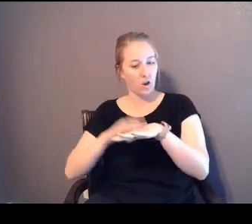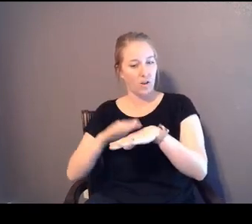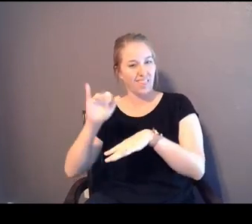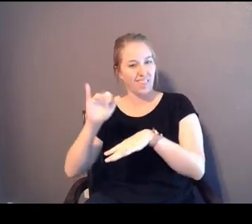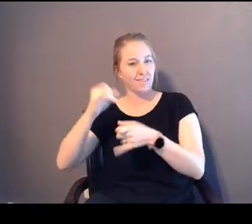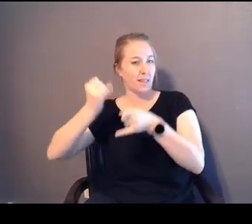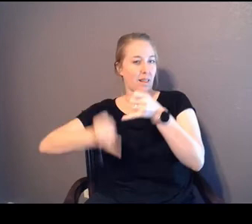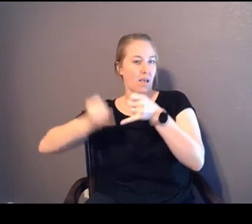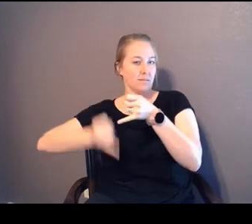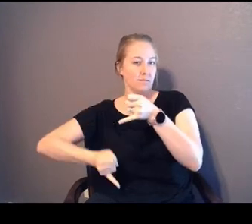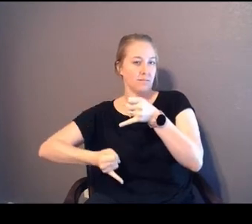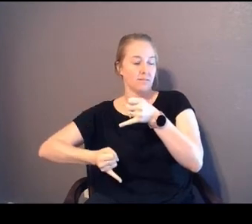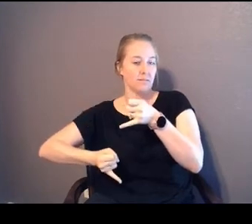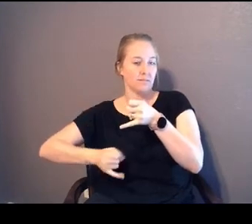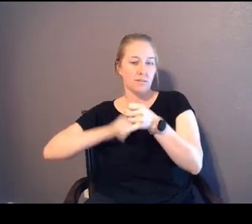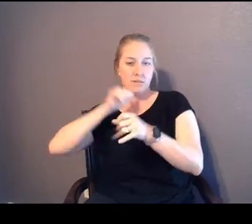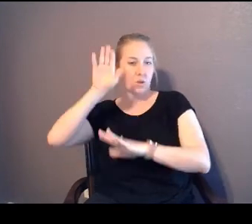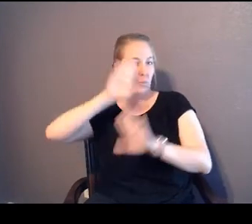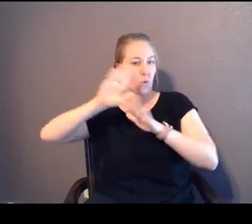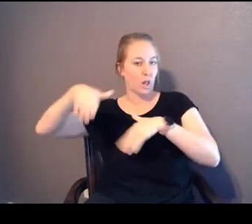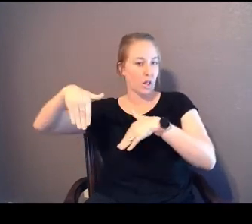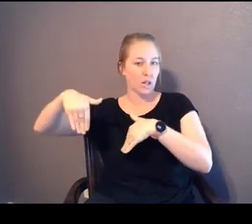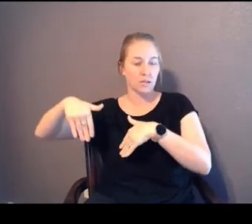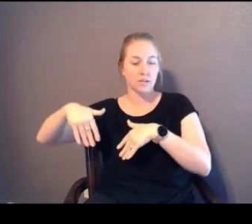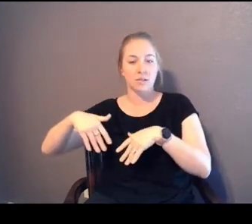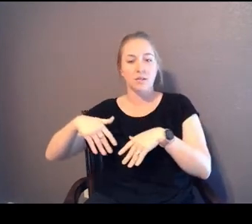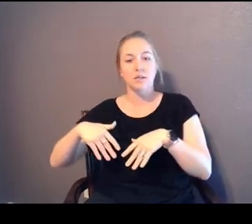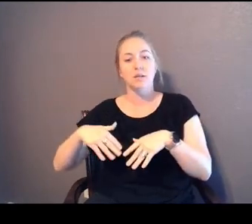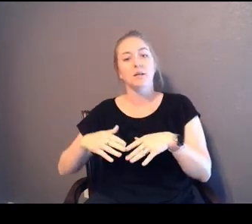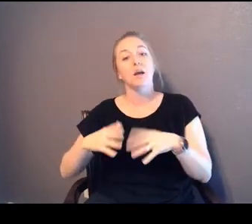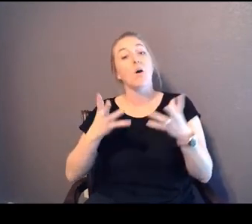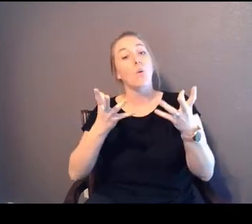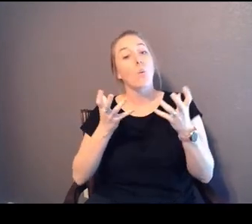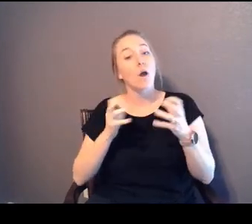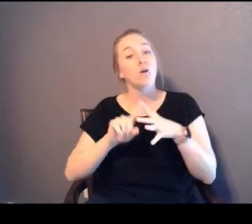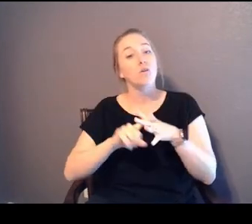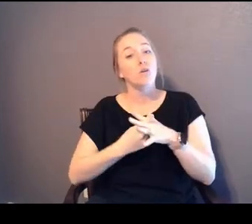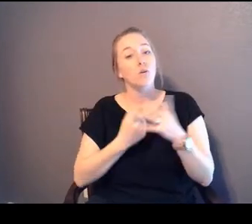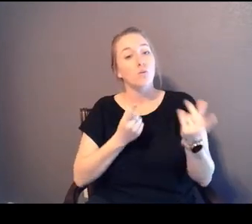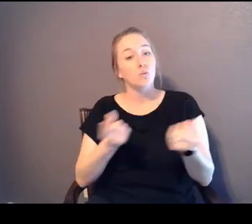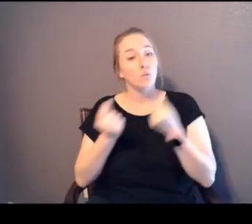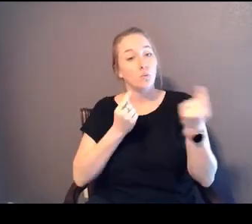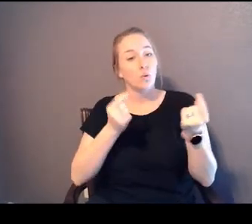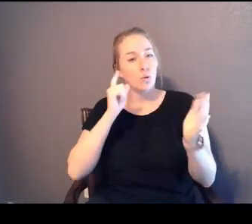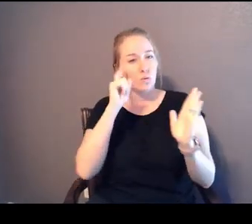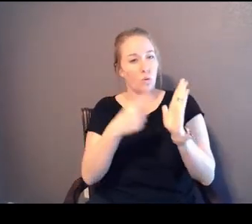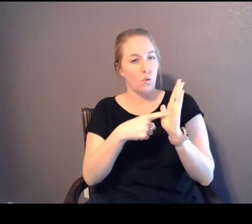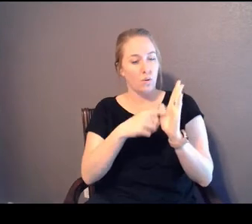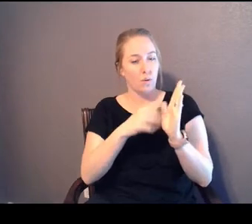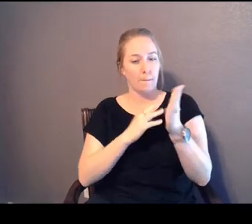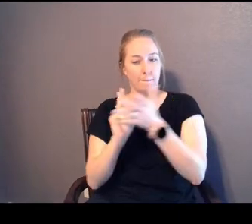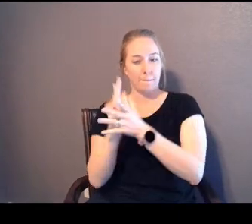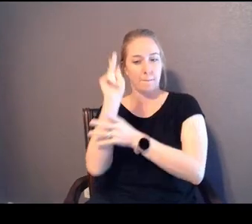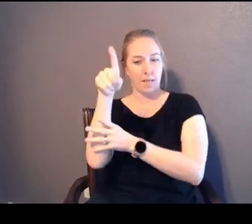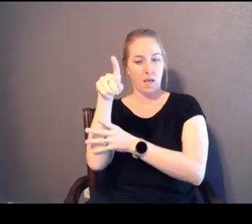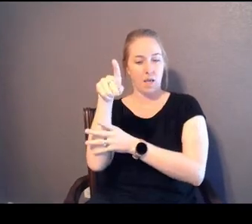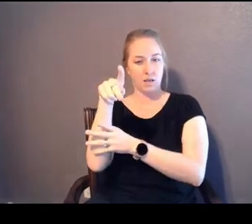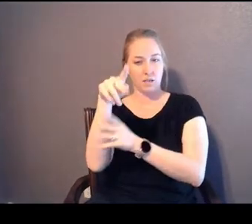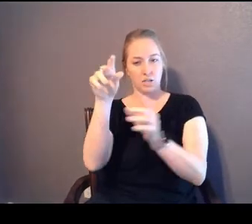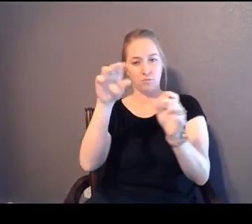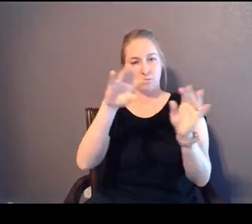now. I can add that later. What I want to start is noticing how my plant goes. Now,